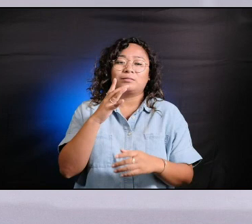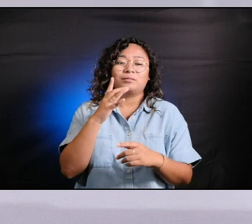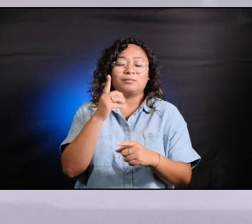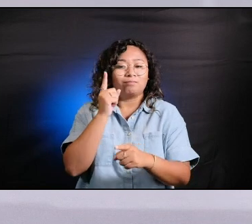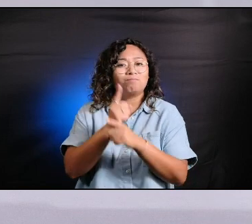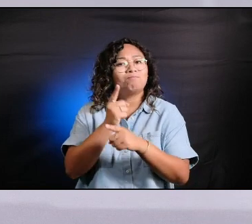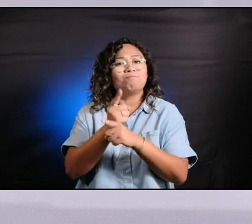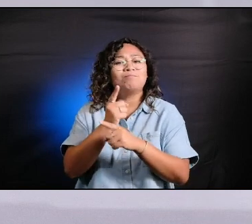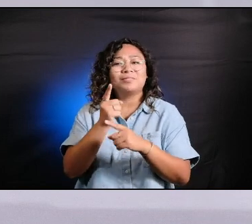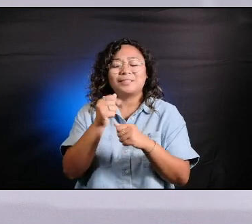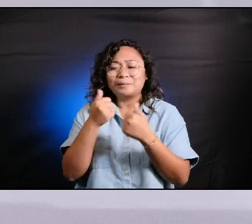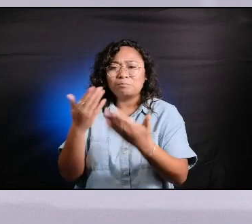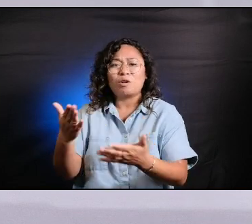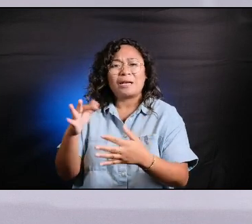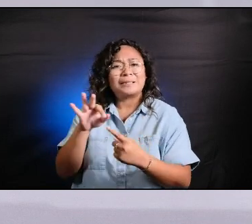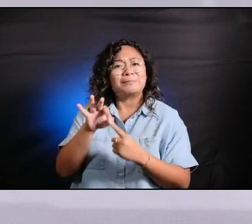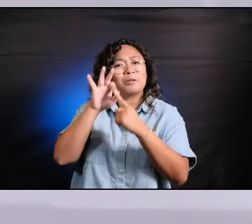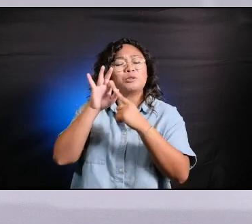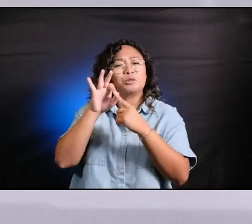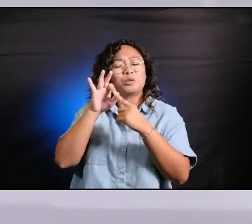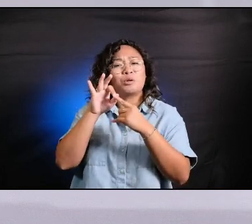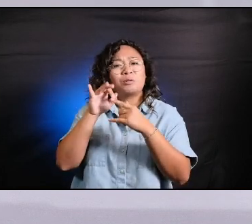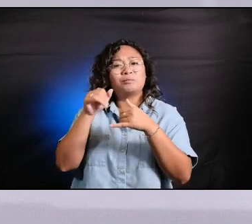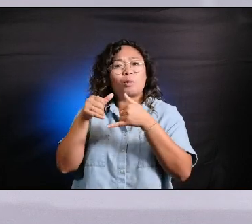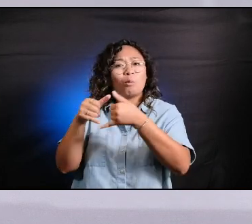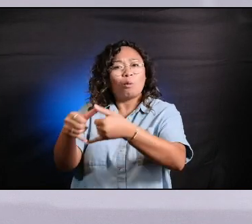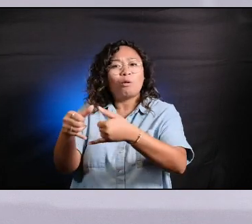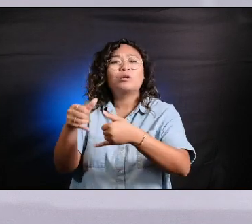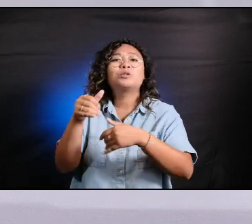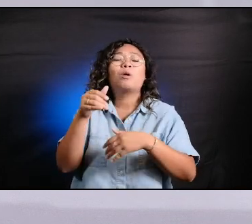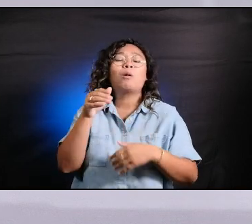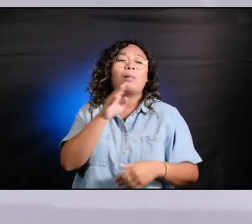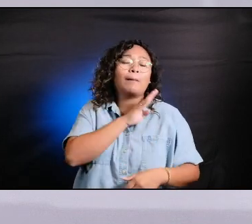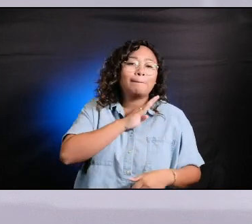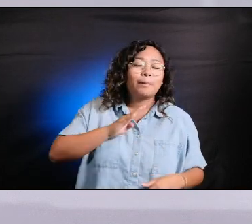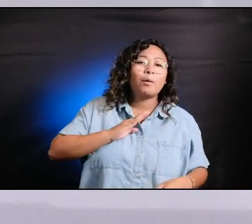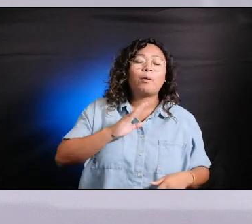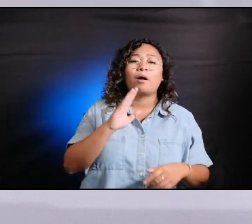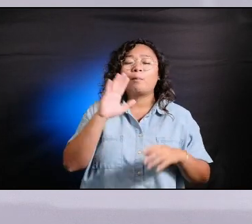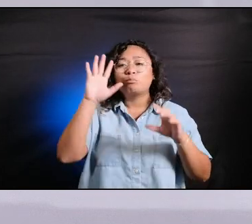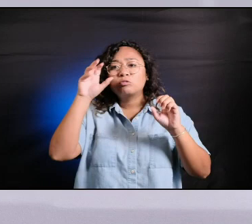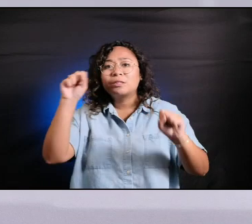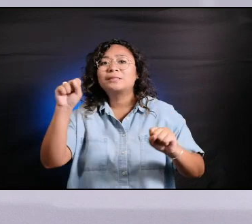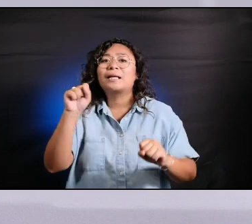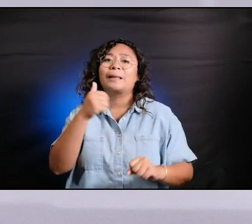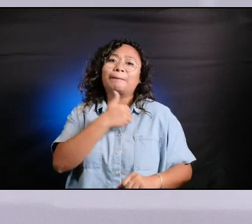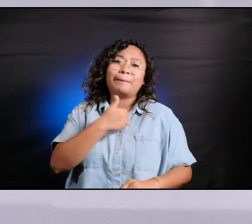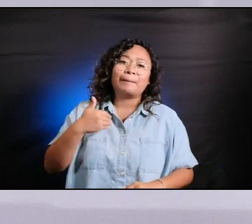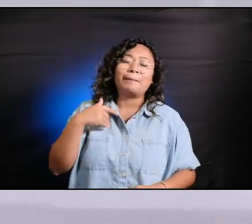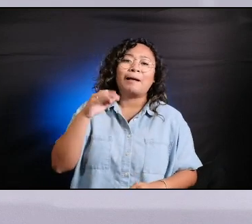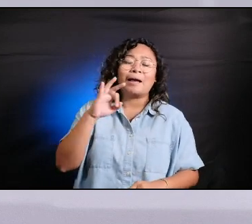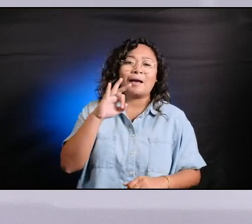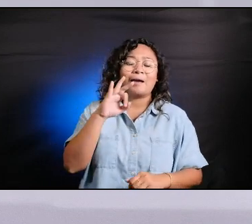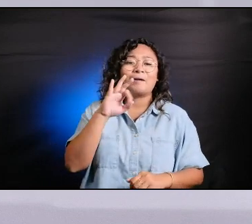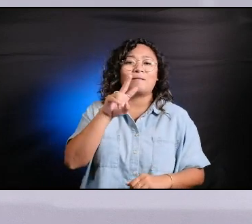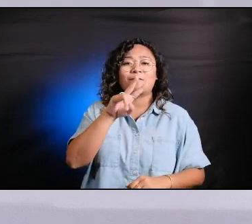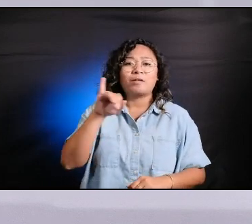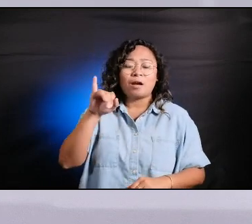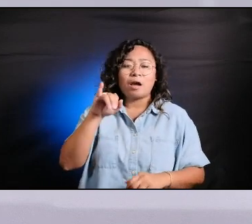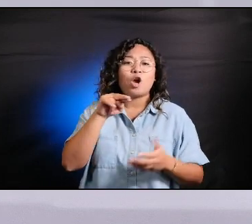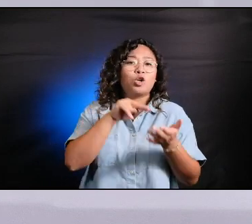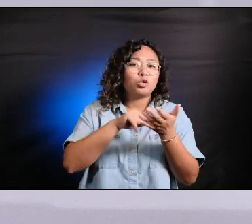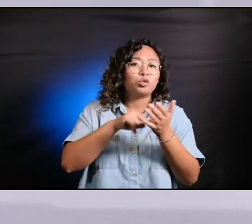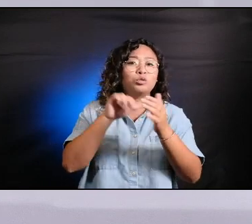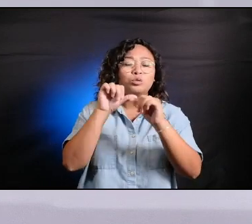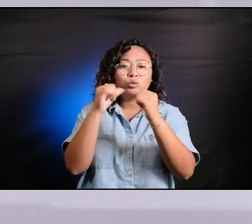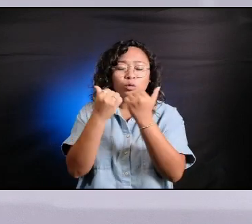this special award. So on behalf of the board, the president, the board of directors, and the members of the Virgin Islands State Nurses